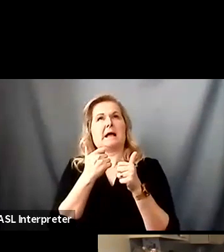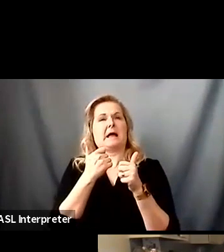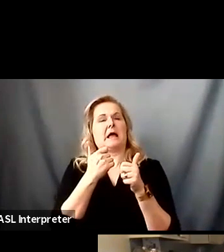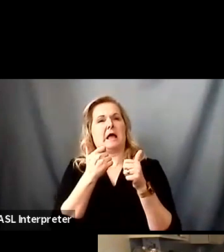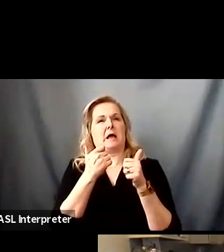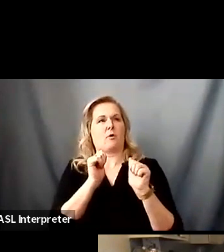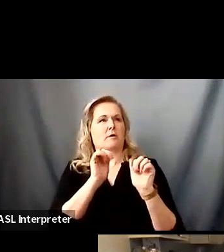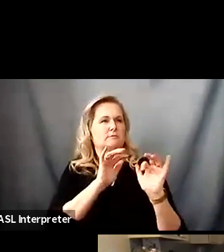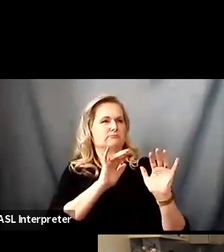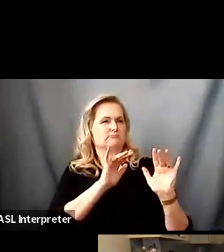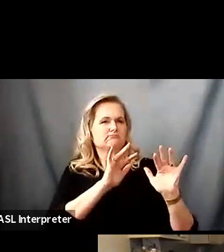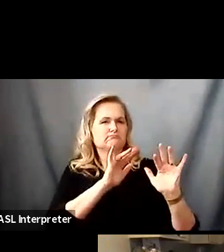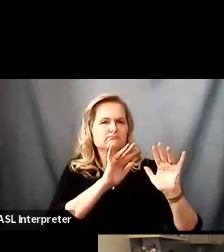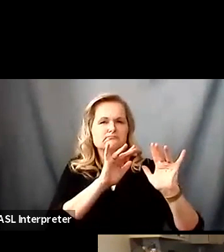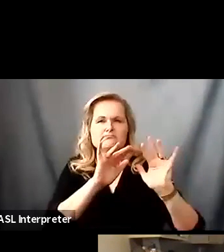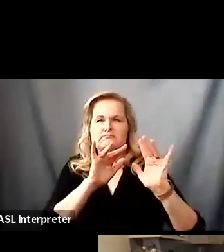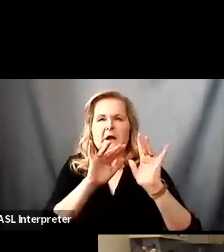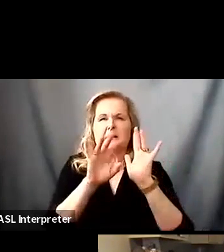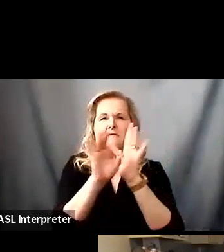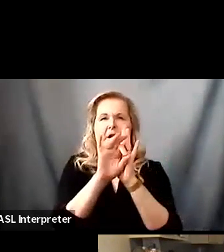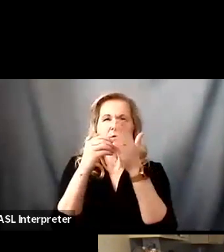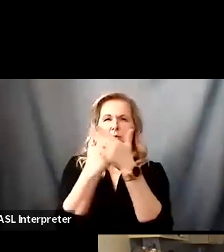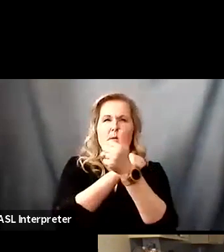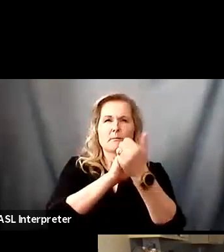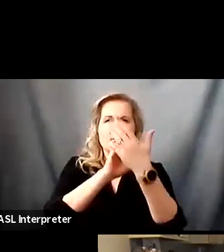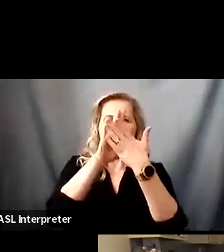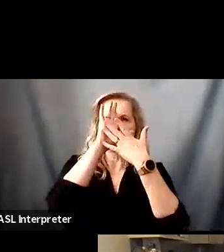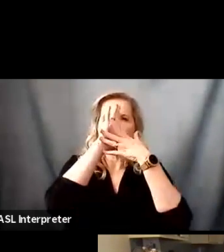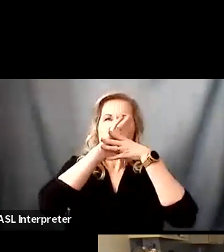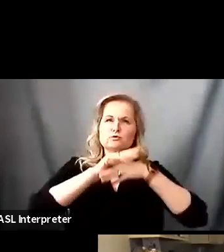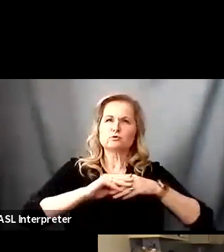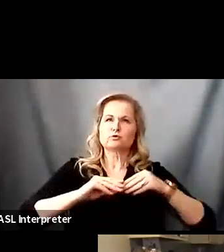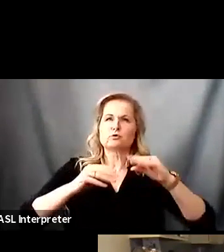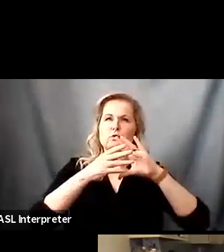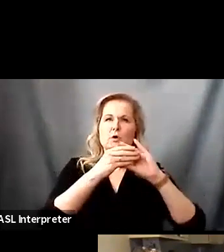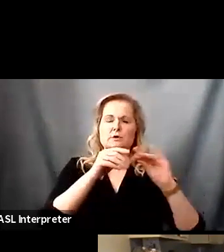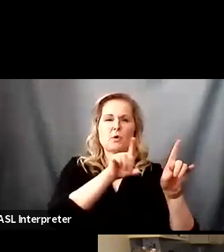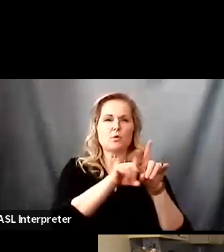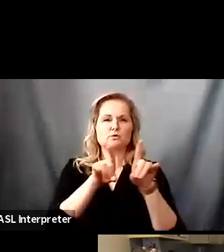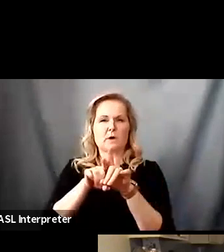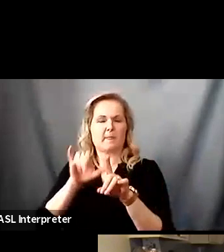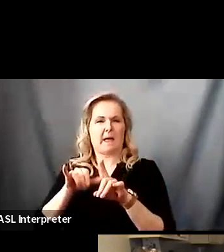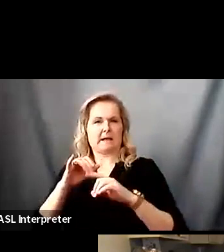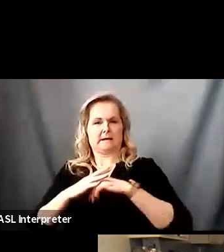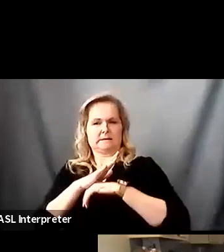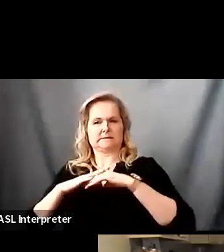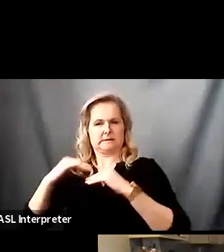find new ways of telling stories, centering Indigenous ways of knowing, and